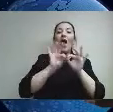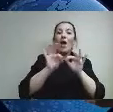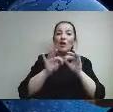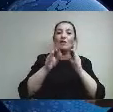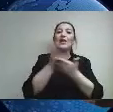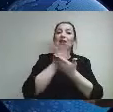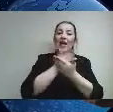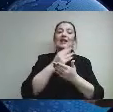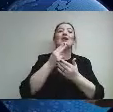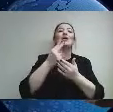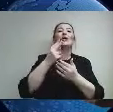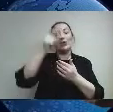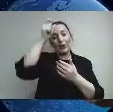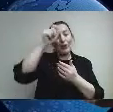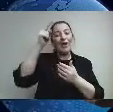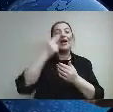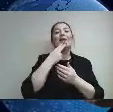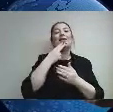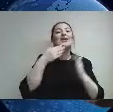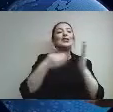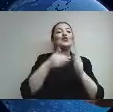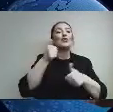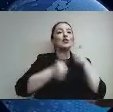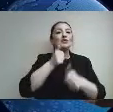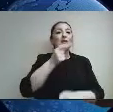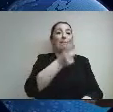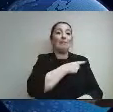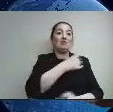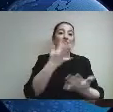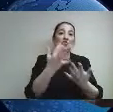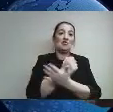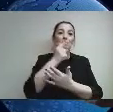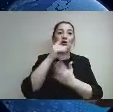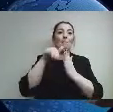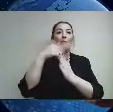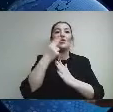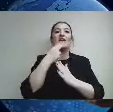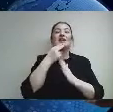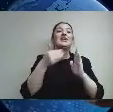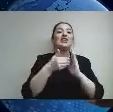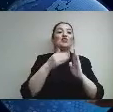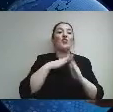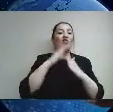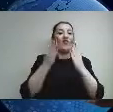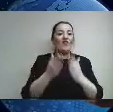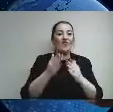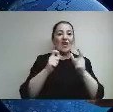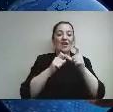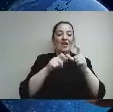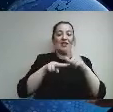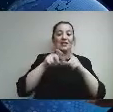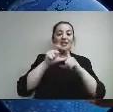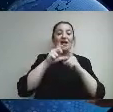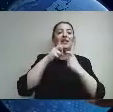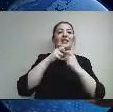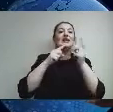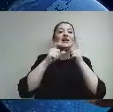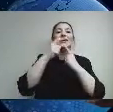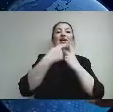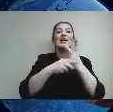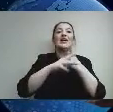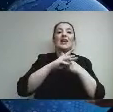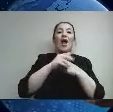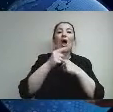other contests. There's another entrepreneur who is Sadriye